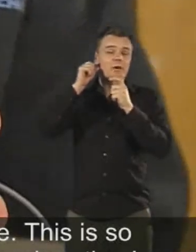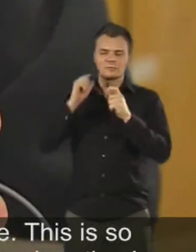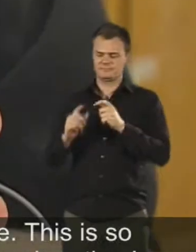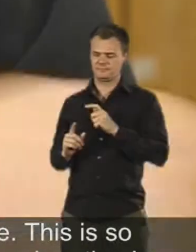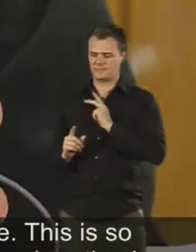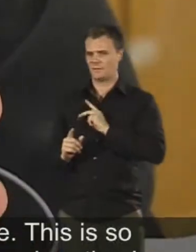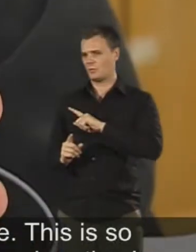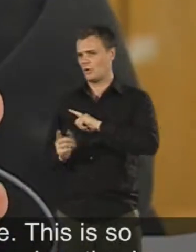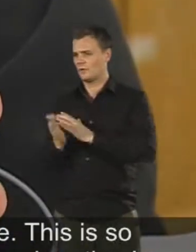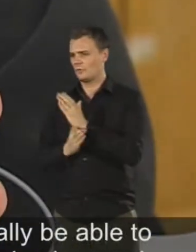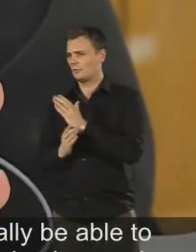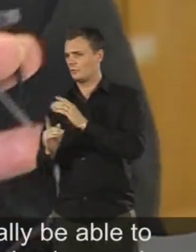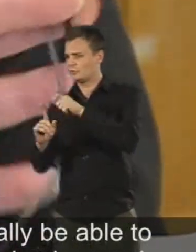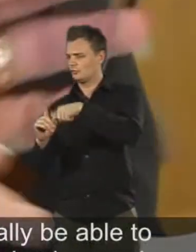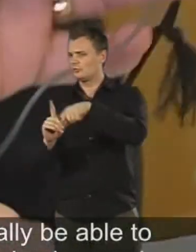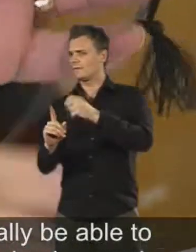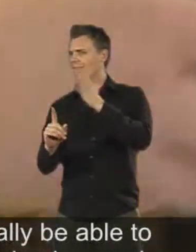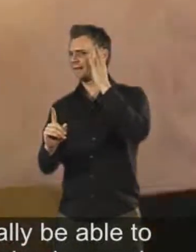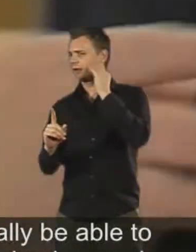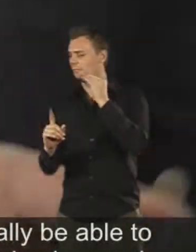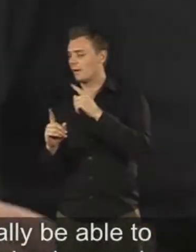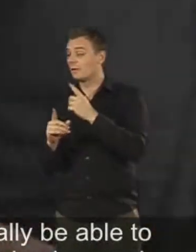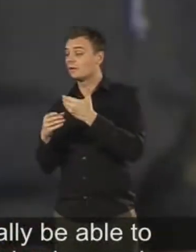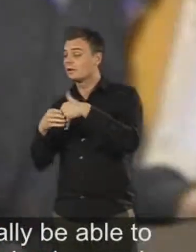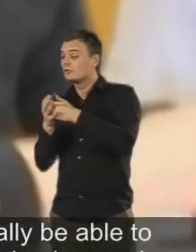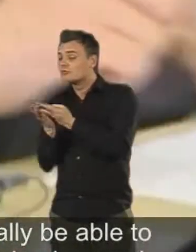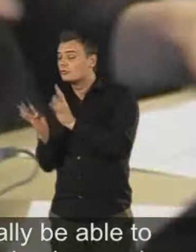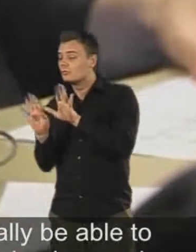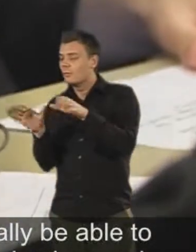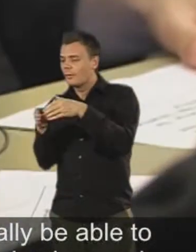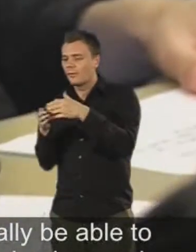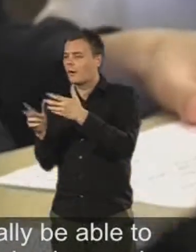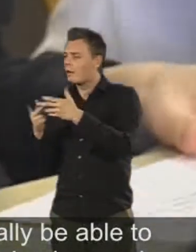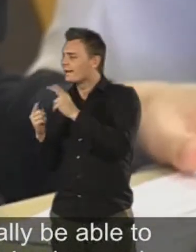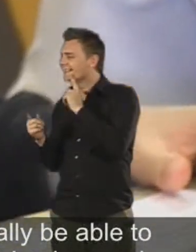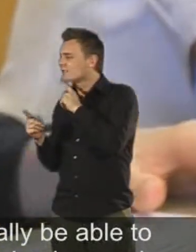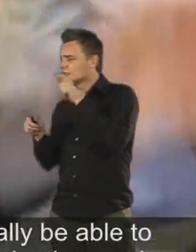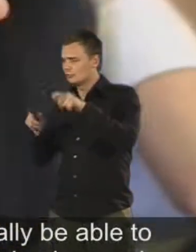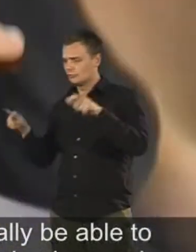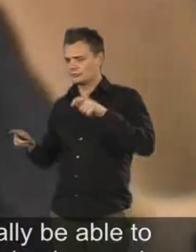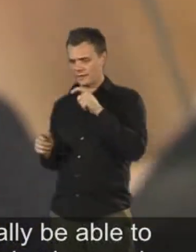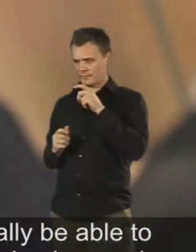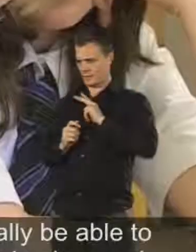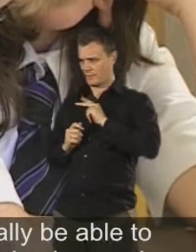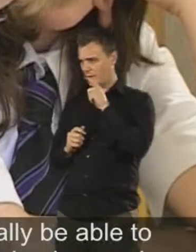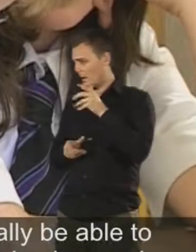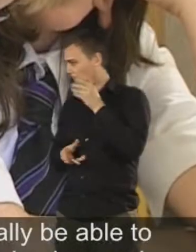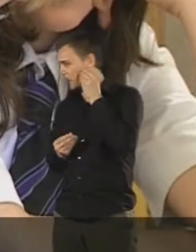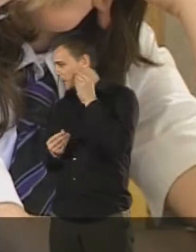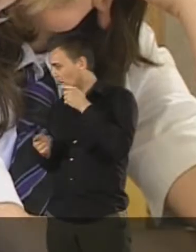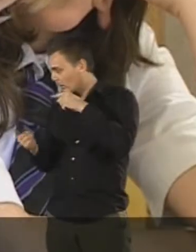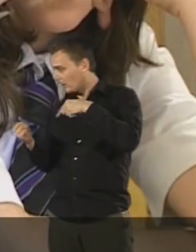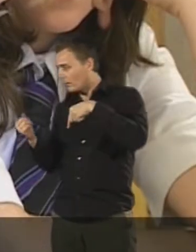that our hearing impaired students, when they are working in a small group, will actually be able to hear the other students with all